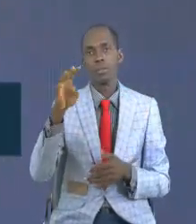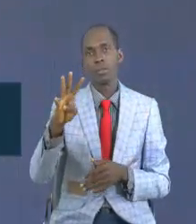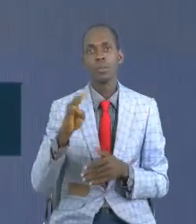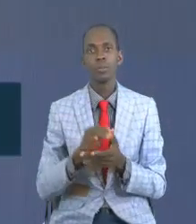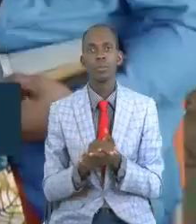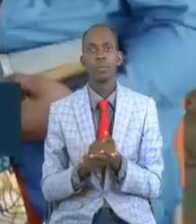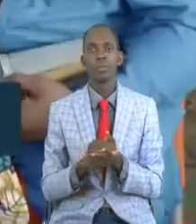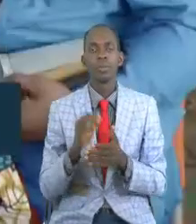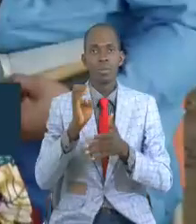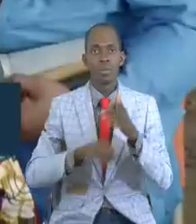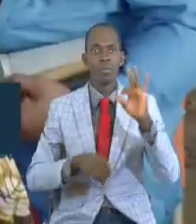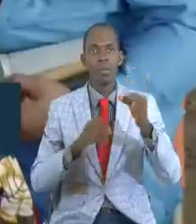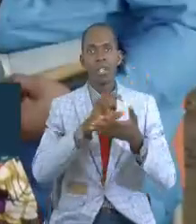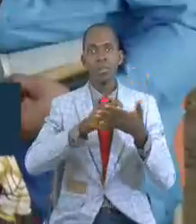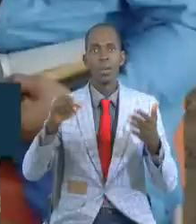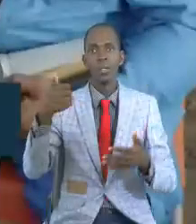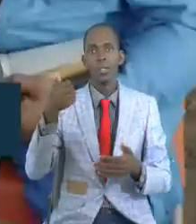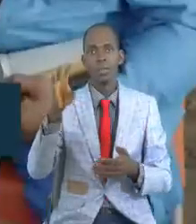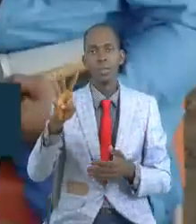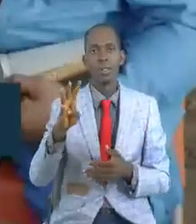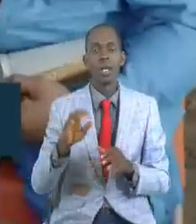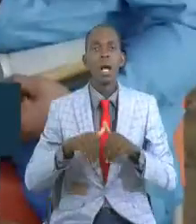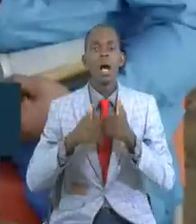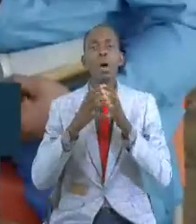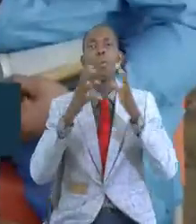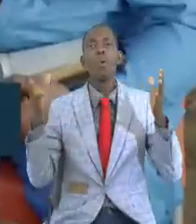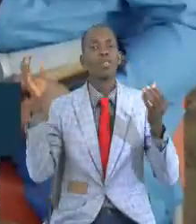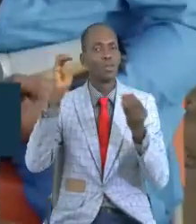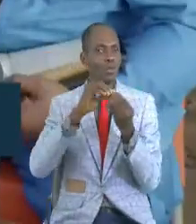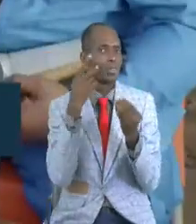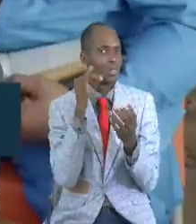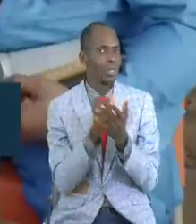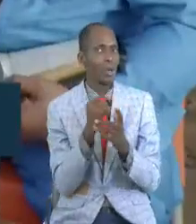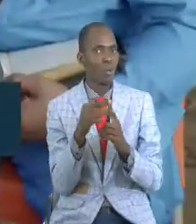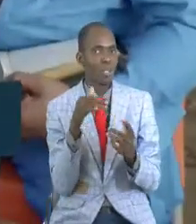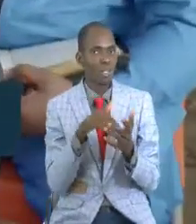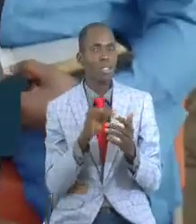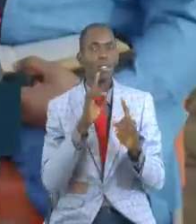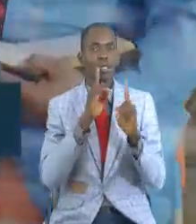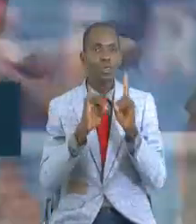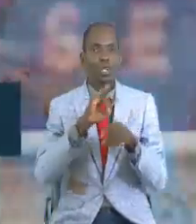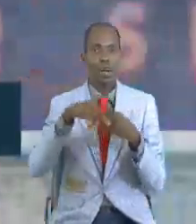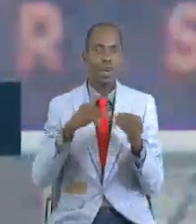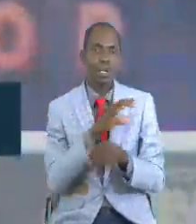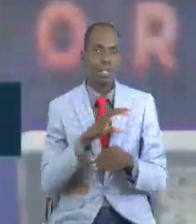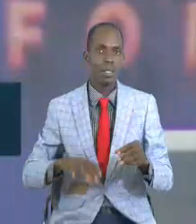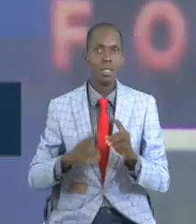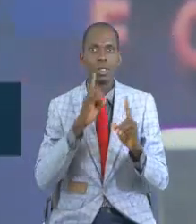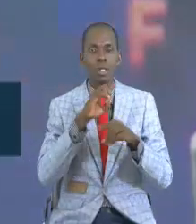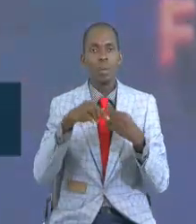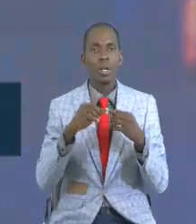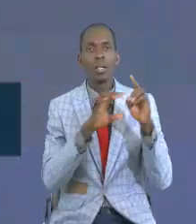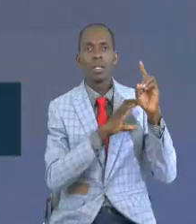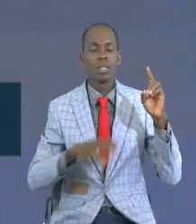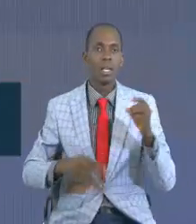9, verse 14. How much more? See that again. It's talking about Christ, it's talking about his sacrifice, and it's